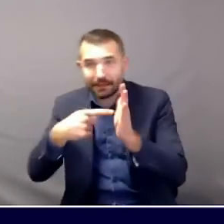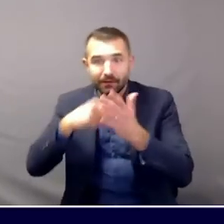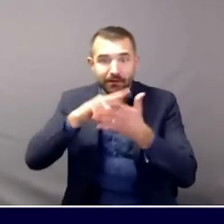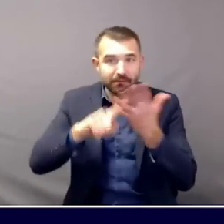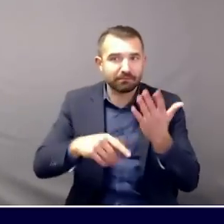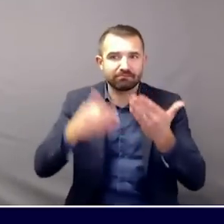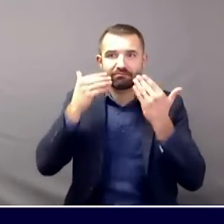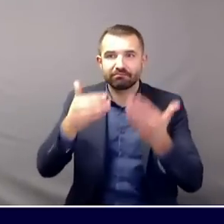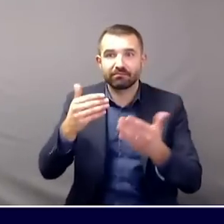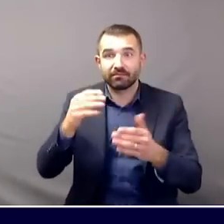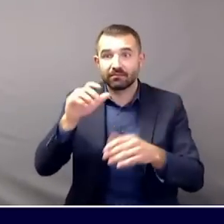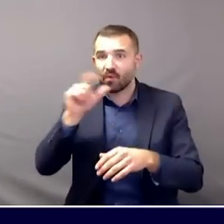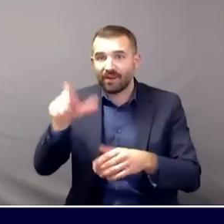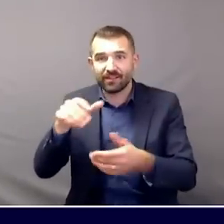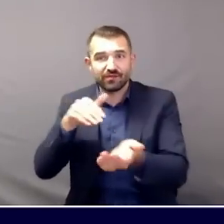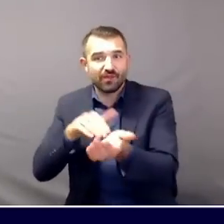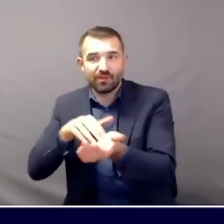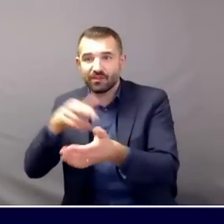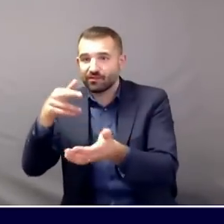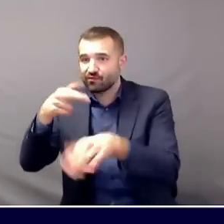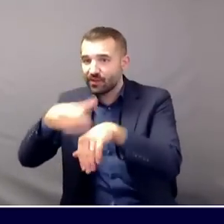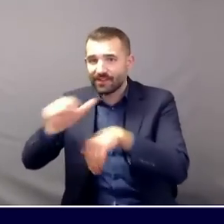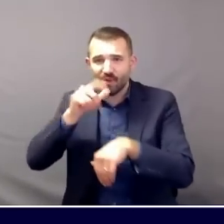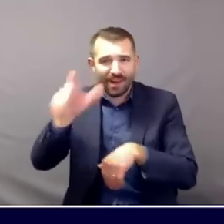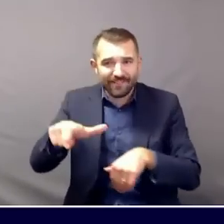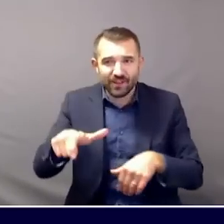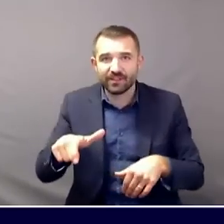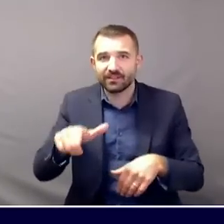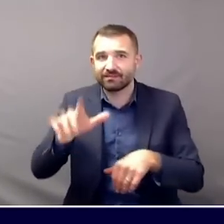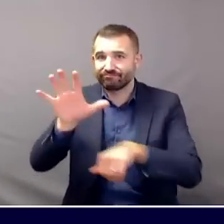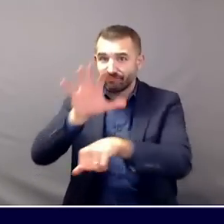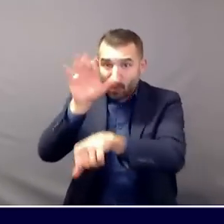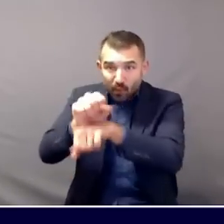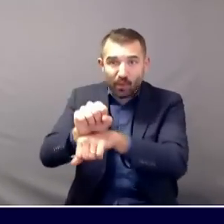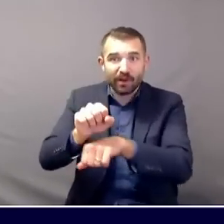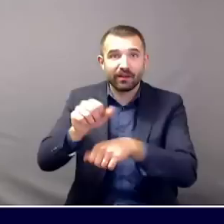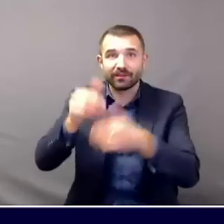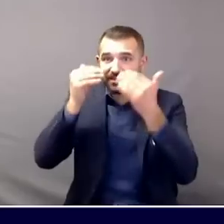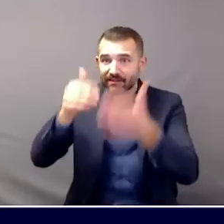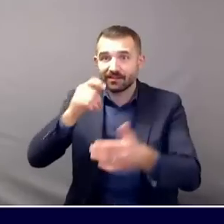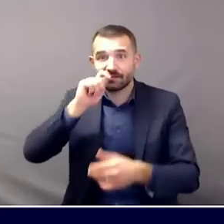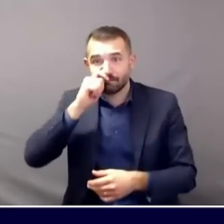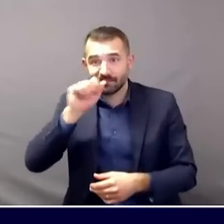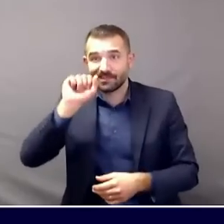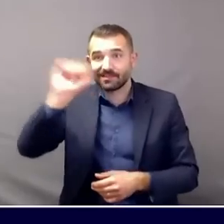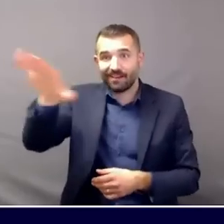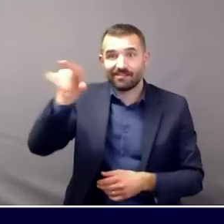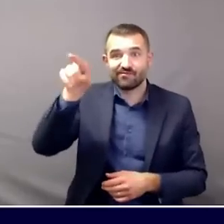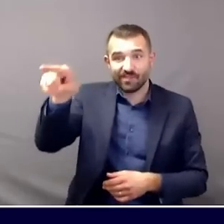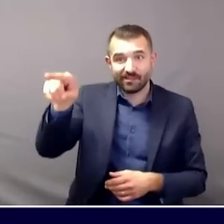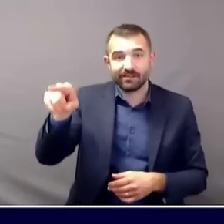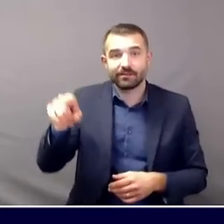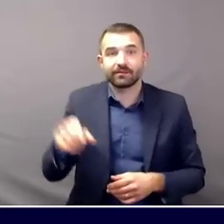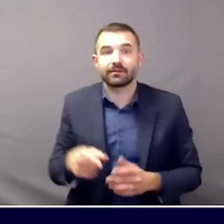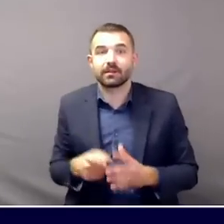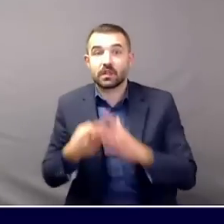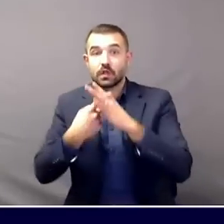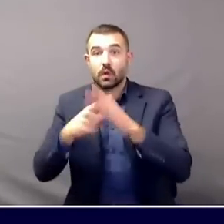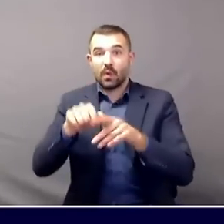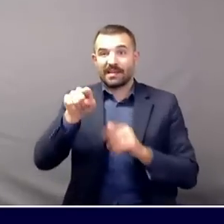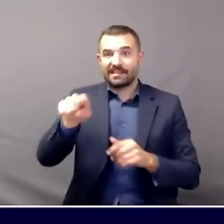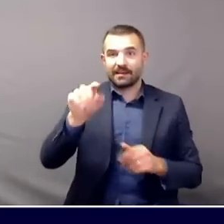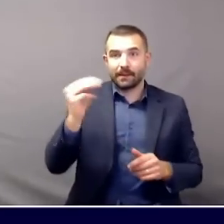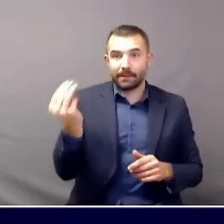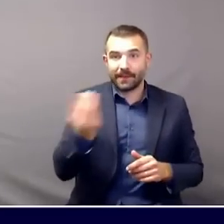provider. Testing will be available starting Monday, November 23rd, and will continue at the Machias